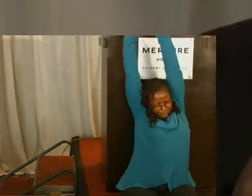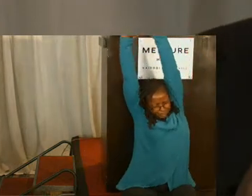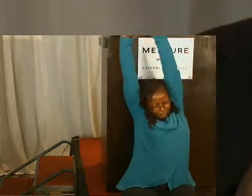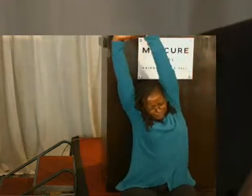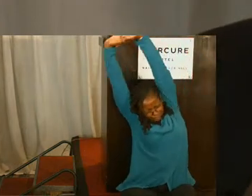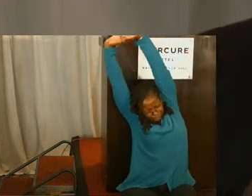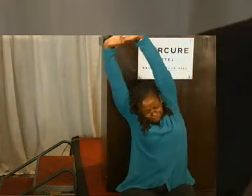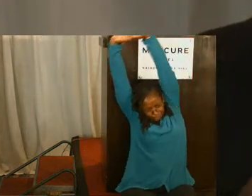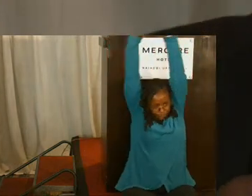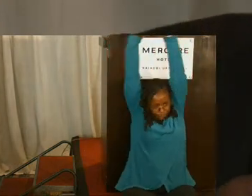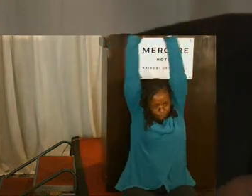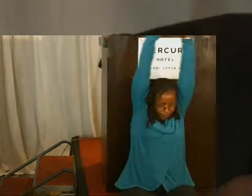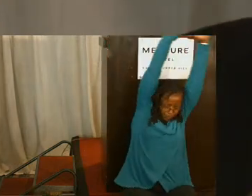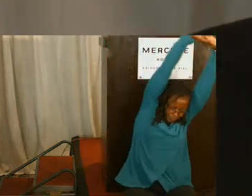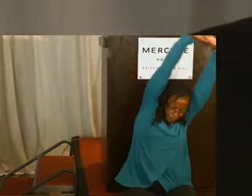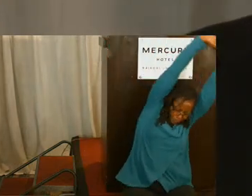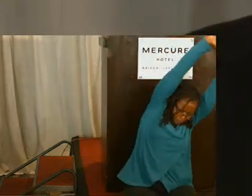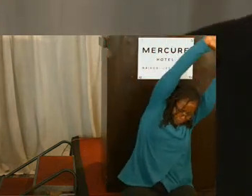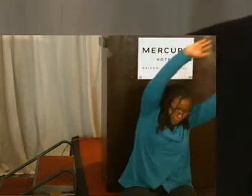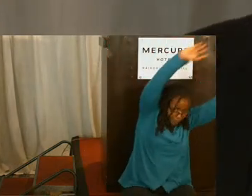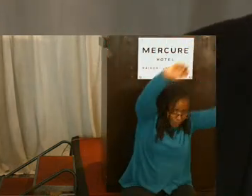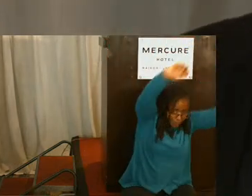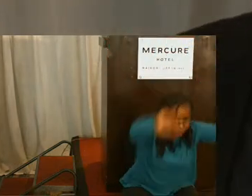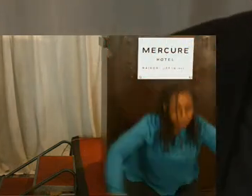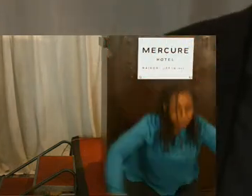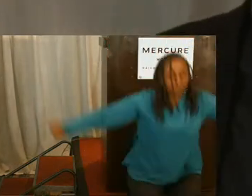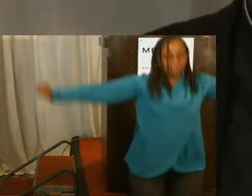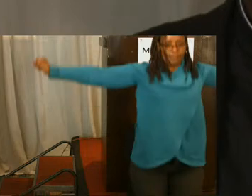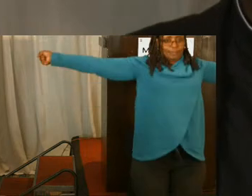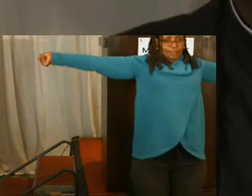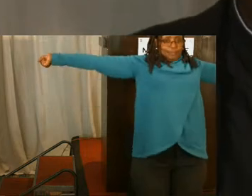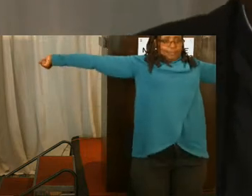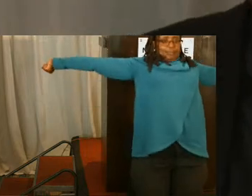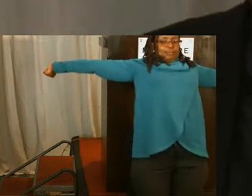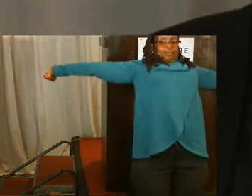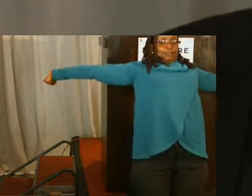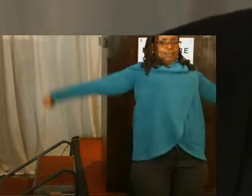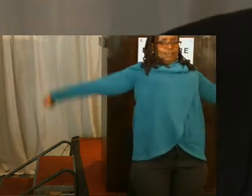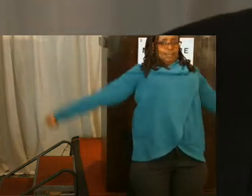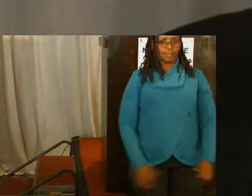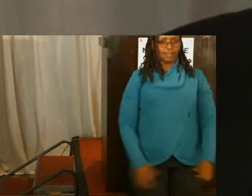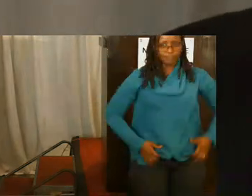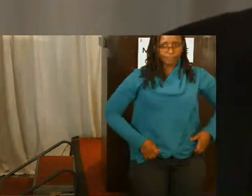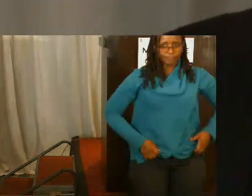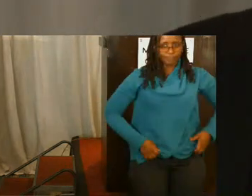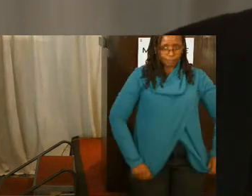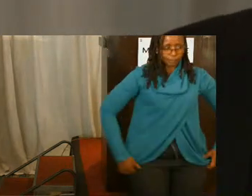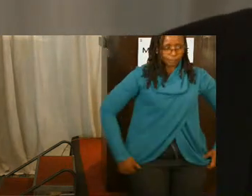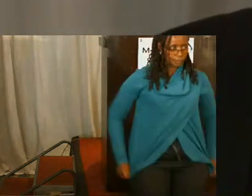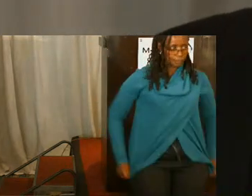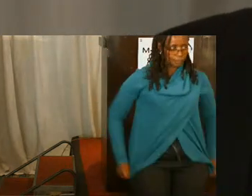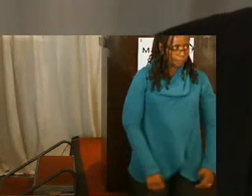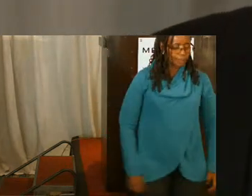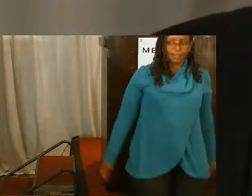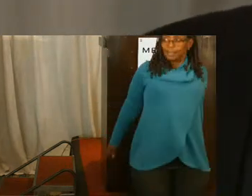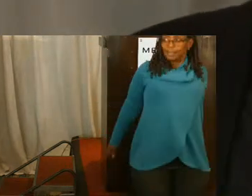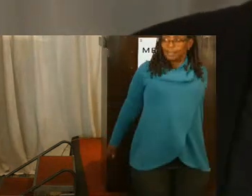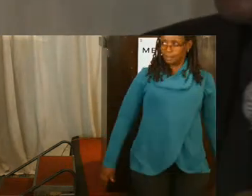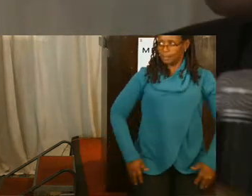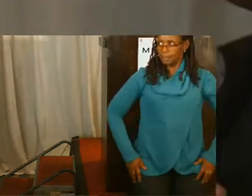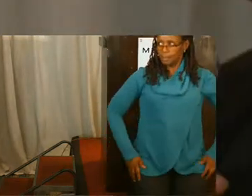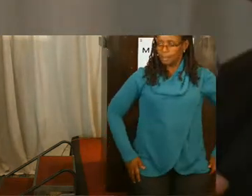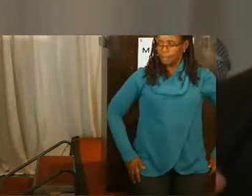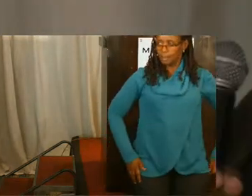uh so that uh you uh thank you very much you can take your seats um